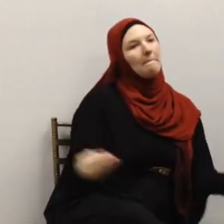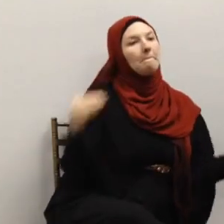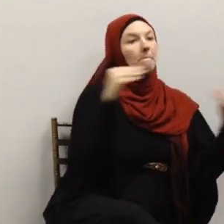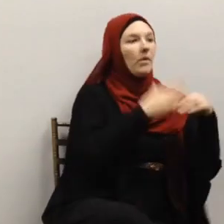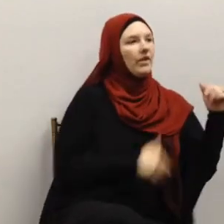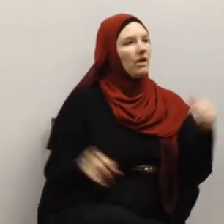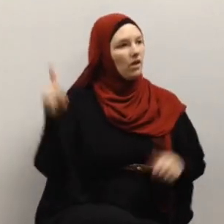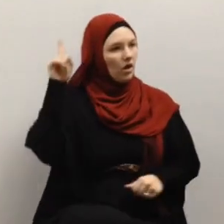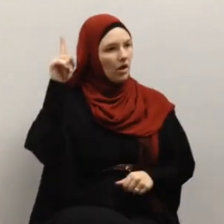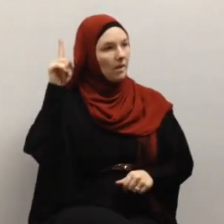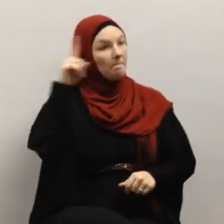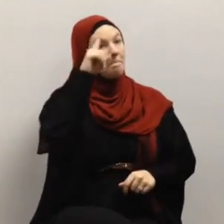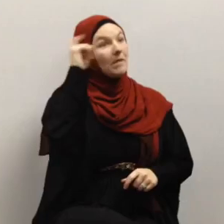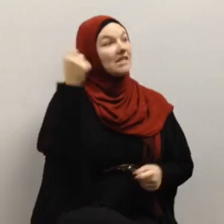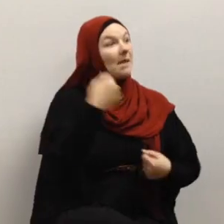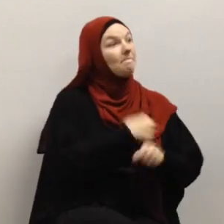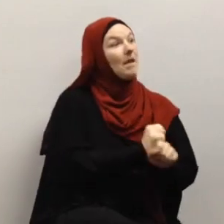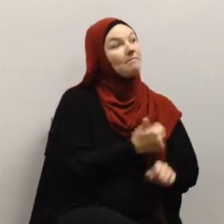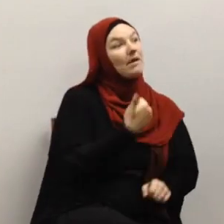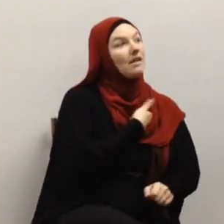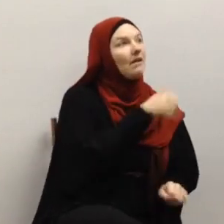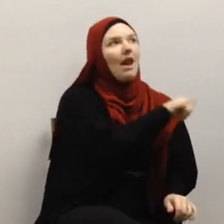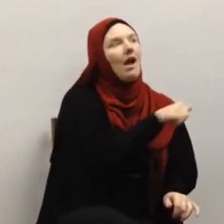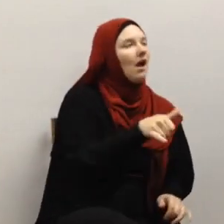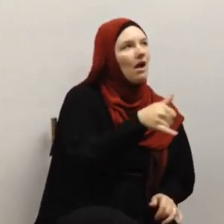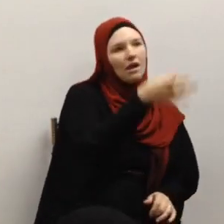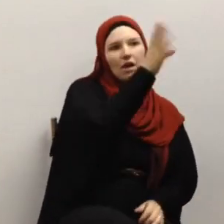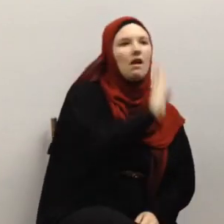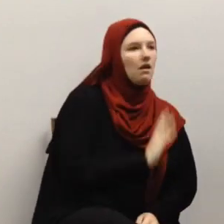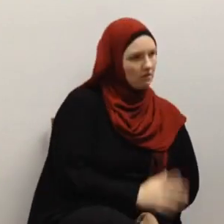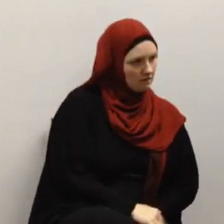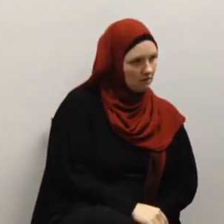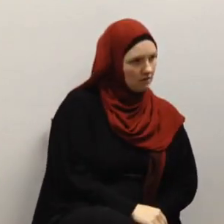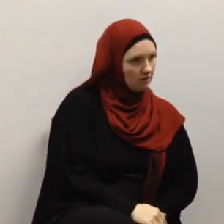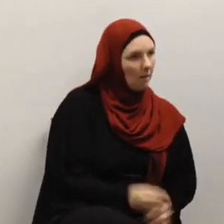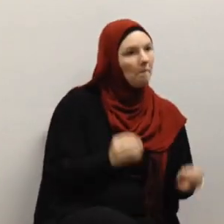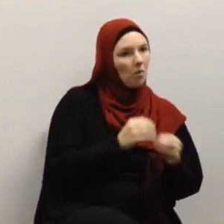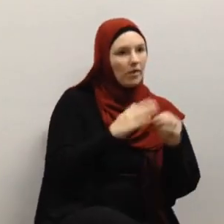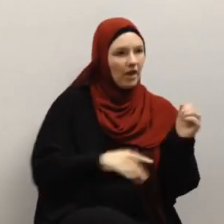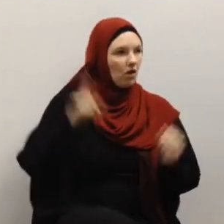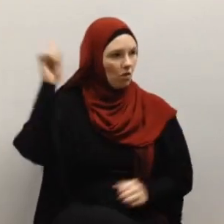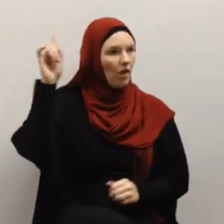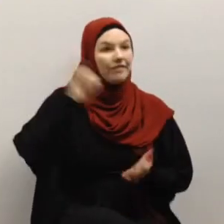myself God instead of Allah subhanahu wa ta'ala. This is dangerous. This is